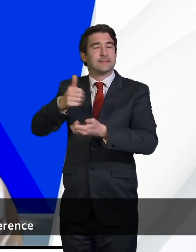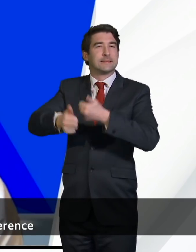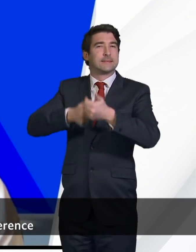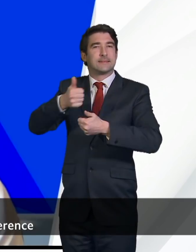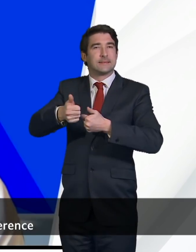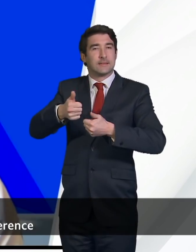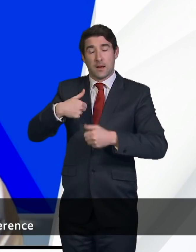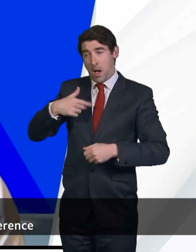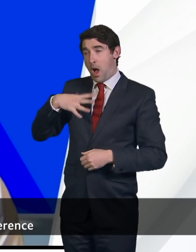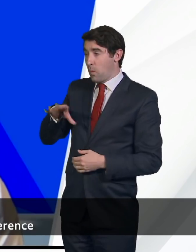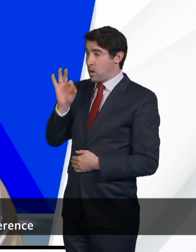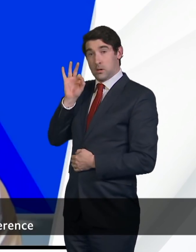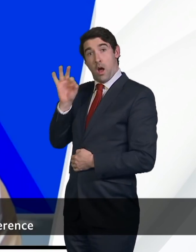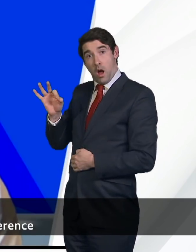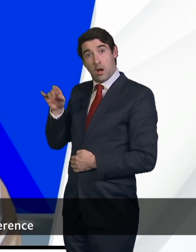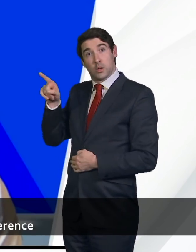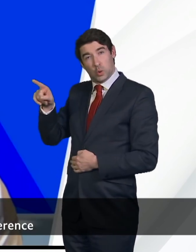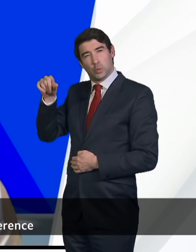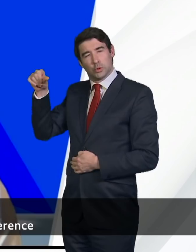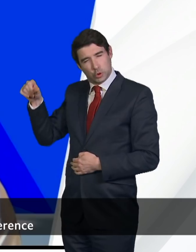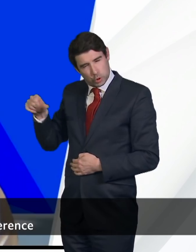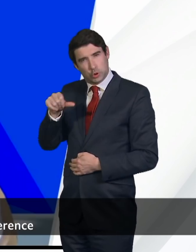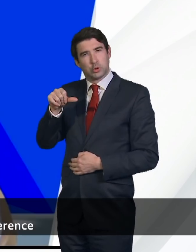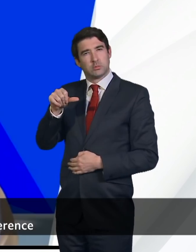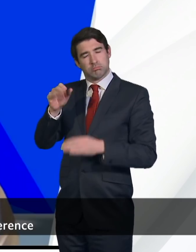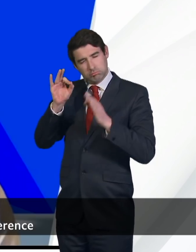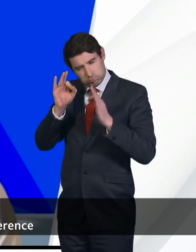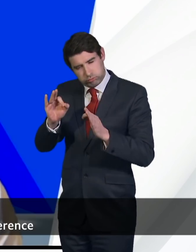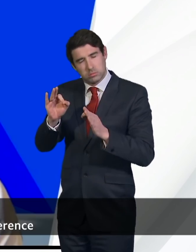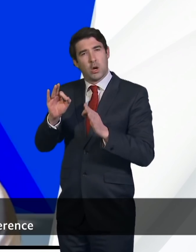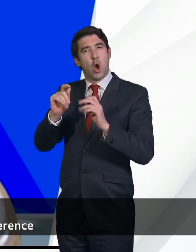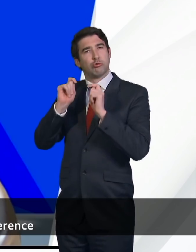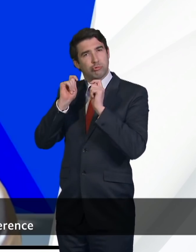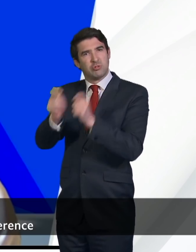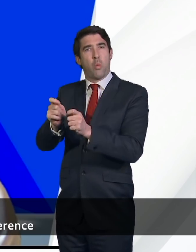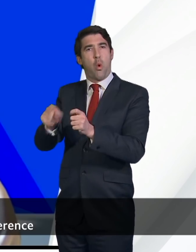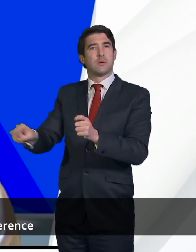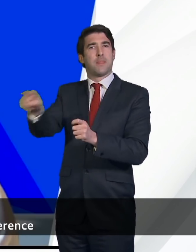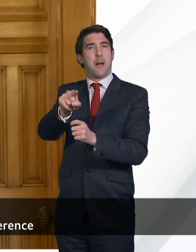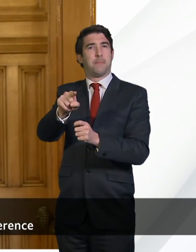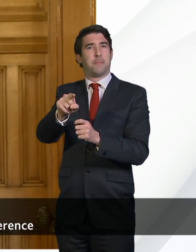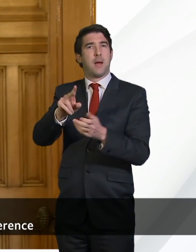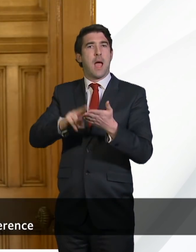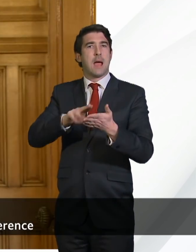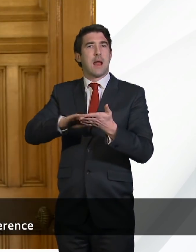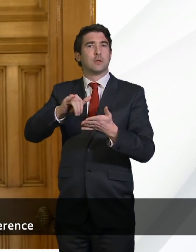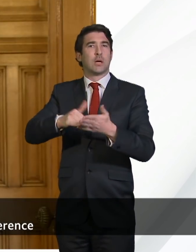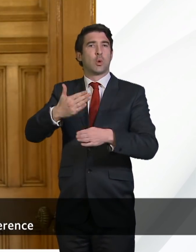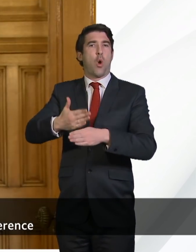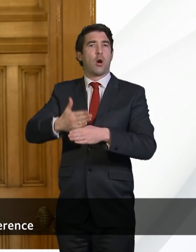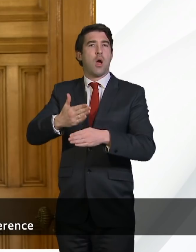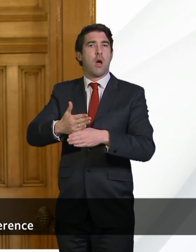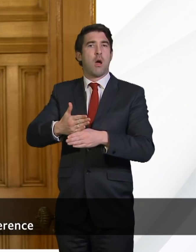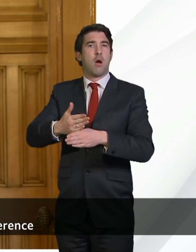when this crisis is over, giving them a real reward, a financial thank you for the sacrifices and the efforts they're making on behalf of us